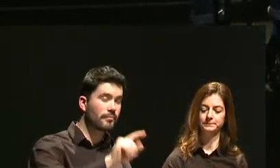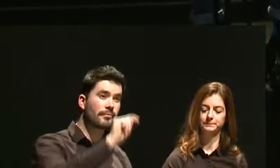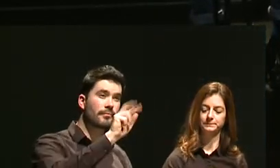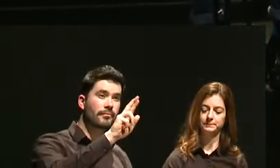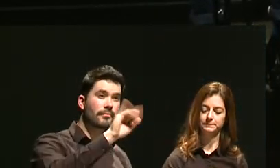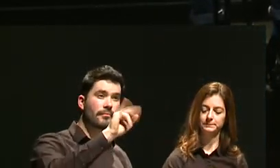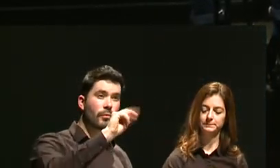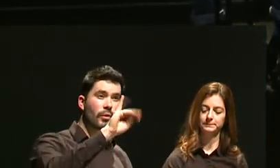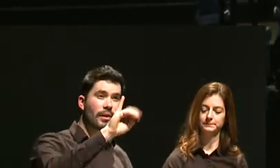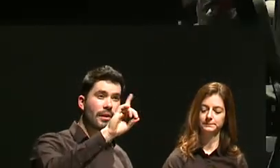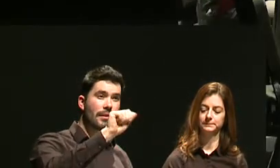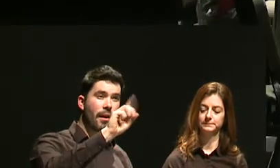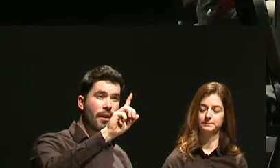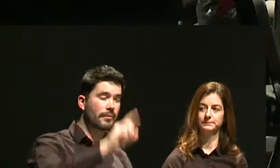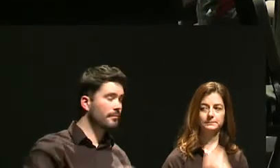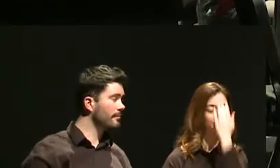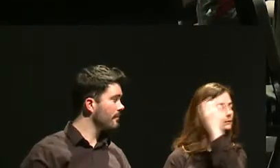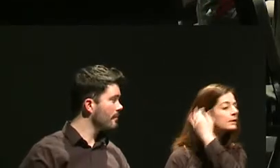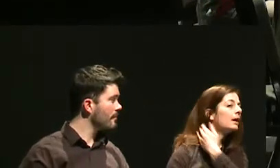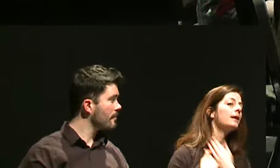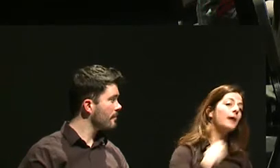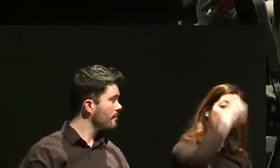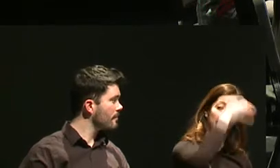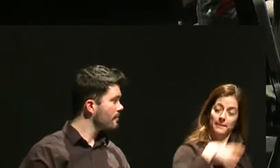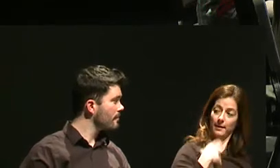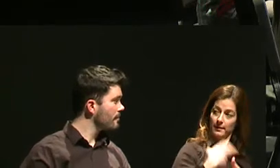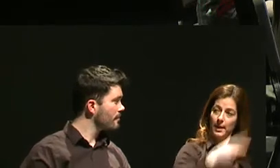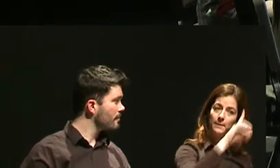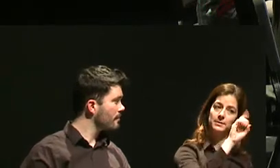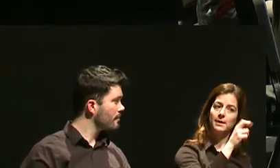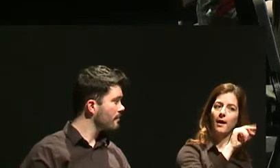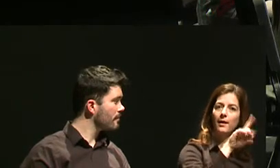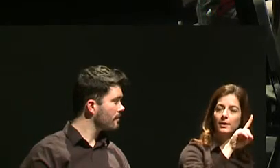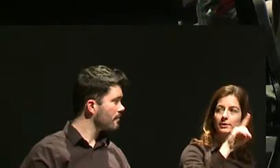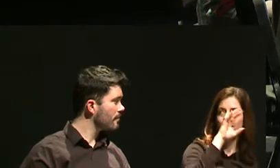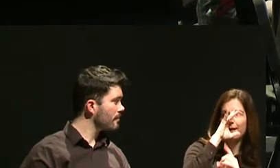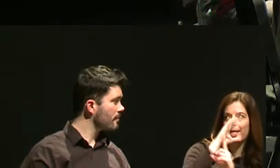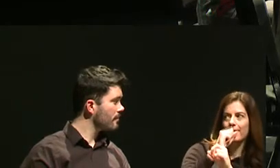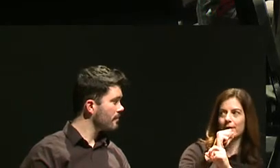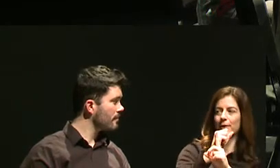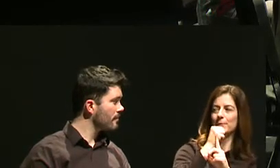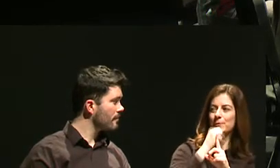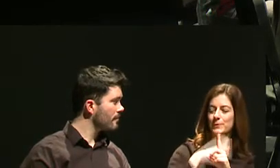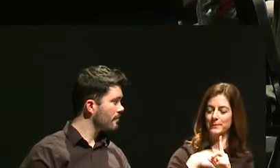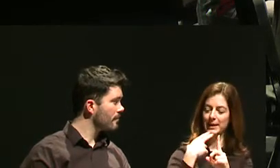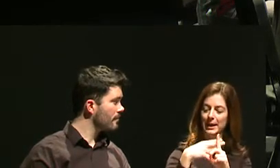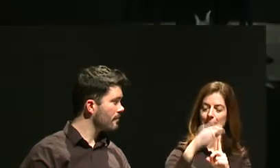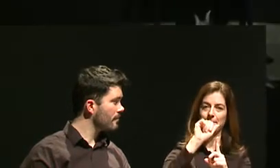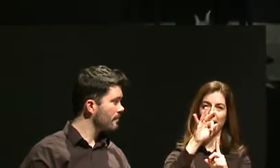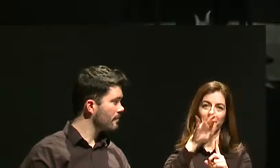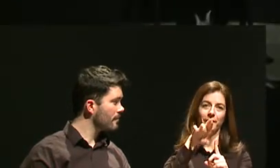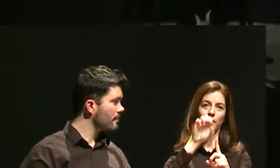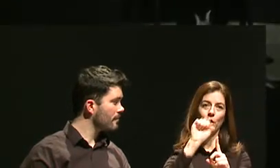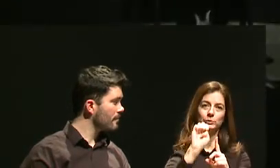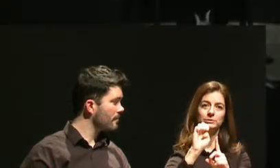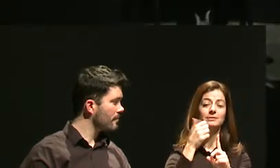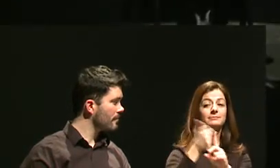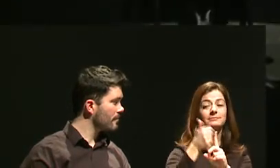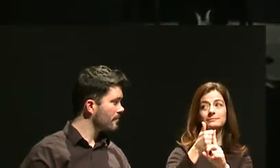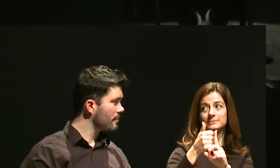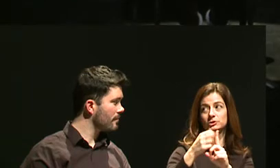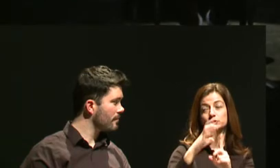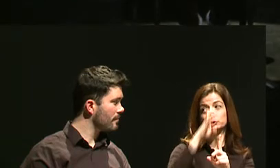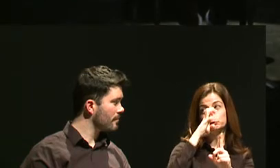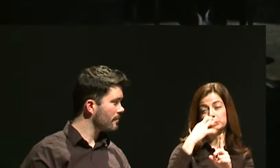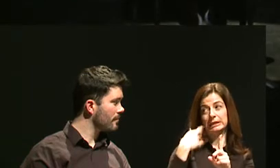1949. Trinidad. A young man named Donald wants to marry a young woman named Afroz. She comes from a strict Muslim family.